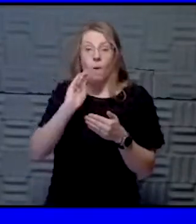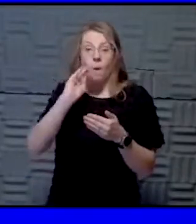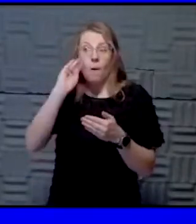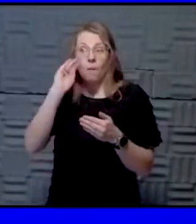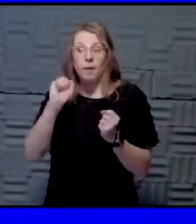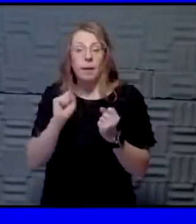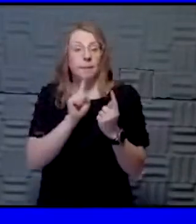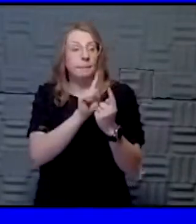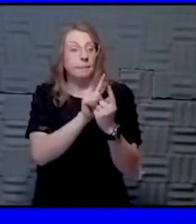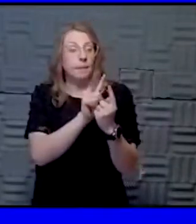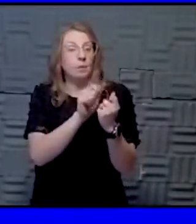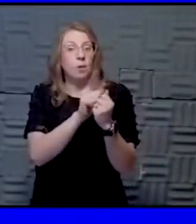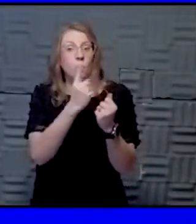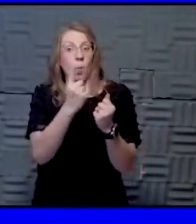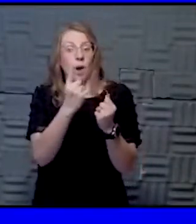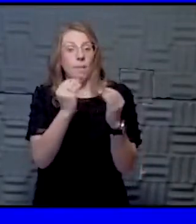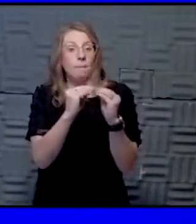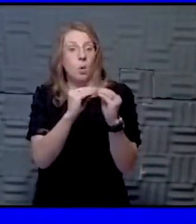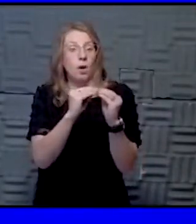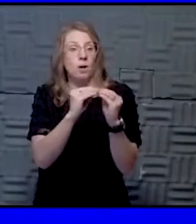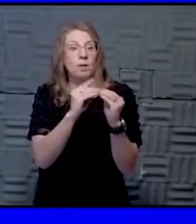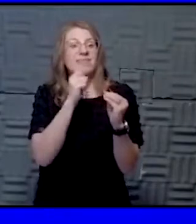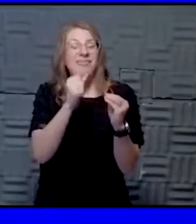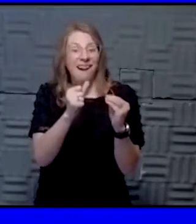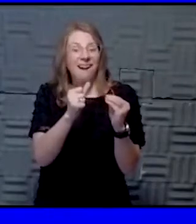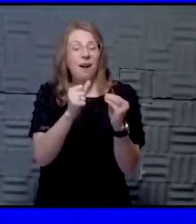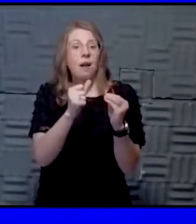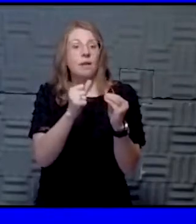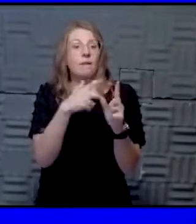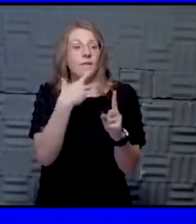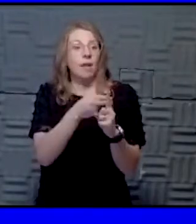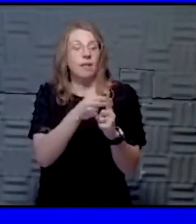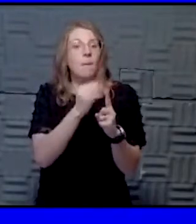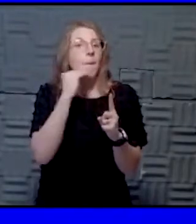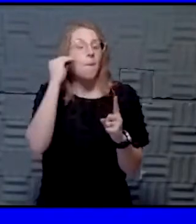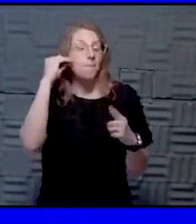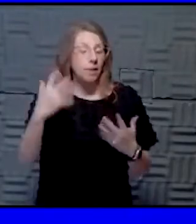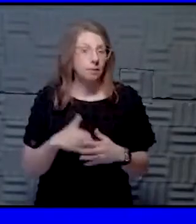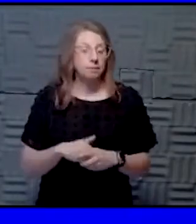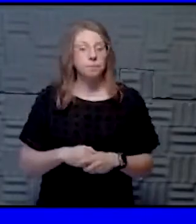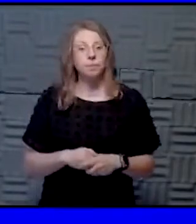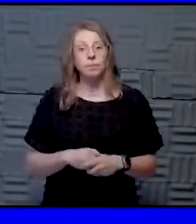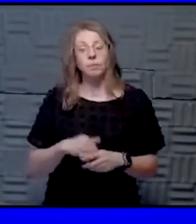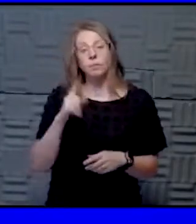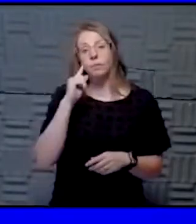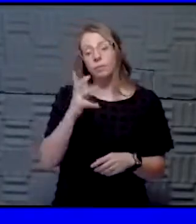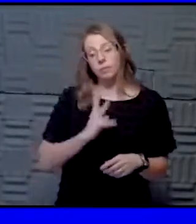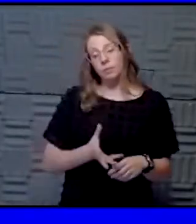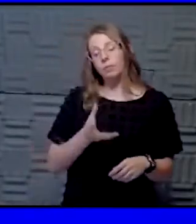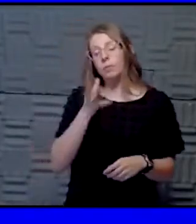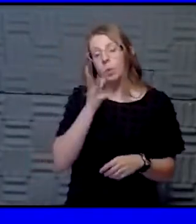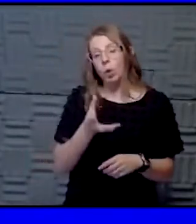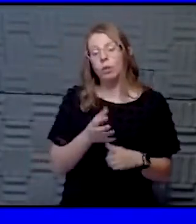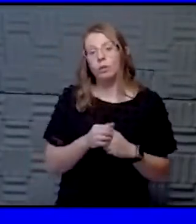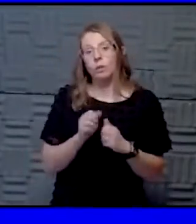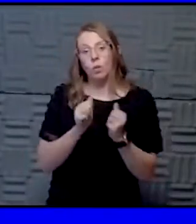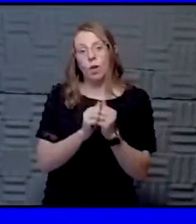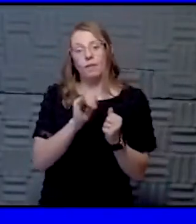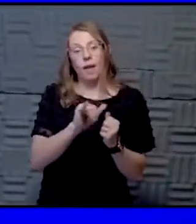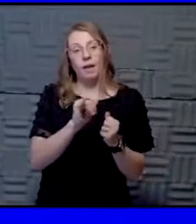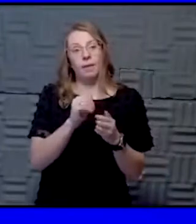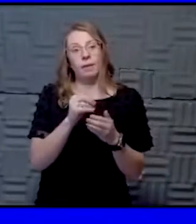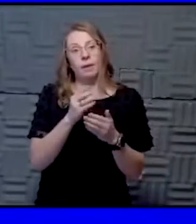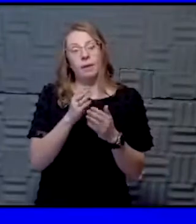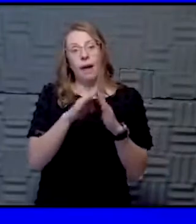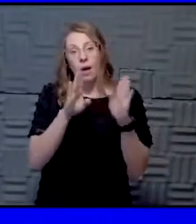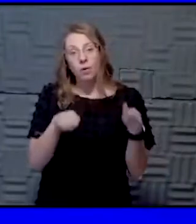meet with one other unvaccinated household. So I think that would be okay, a meeting with that household, with that newborn